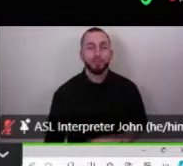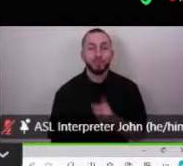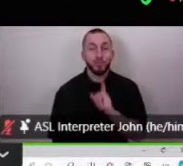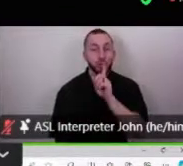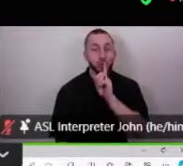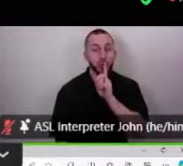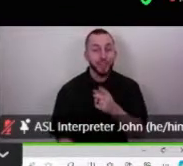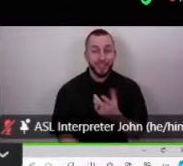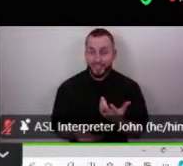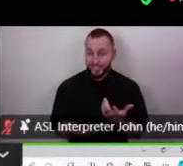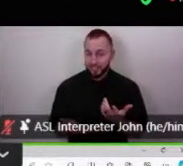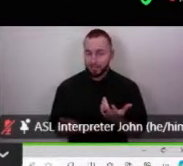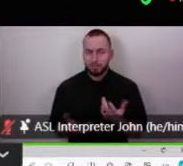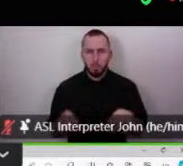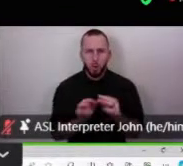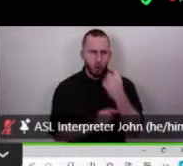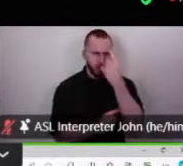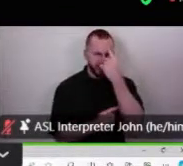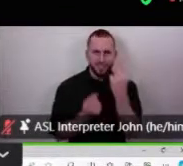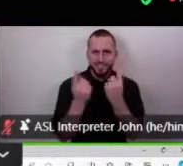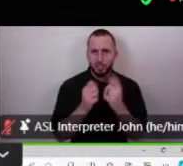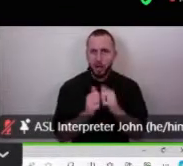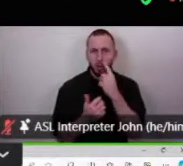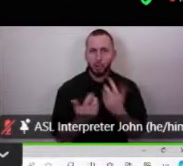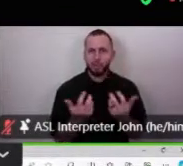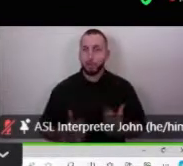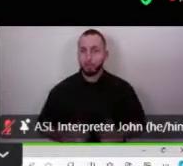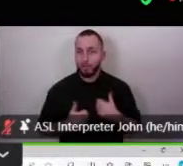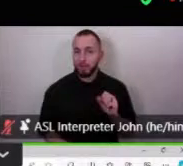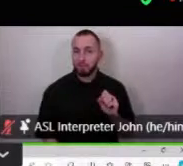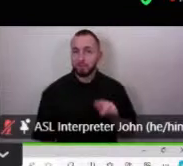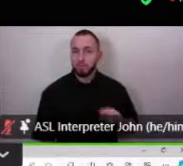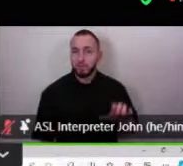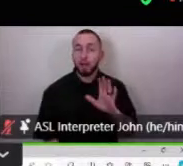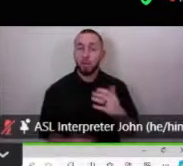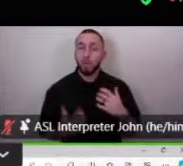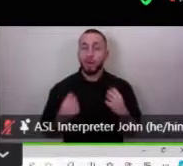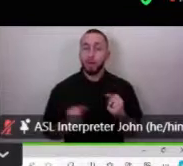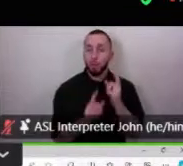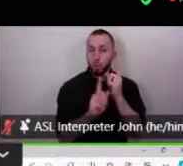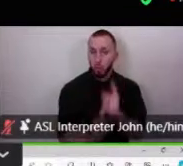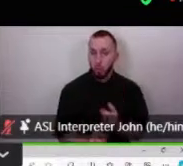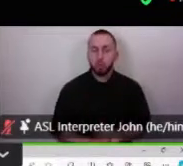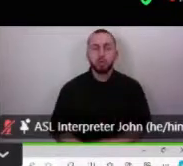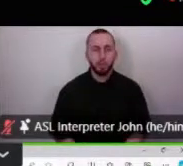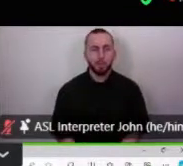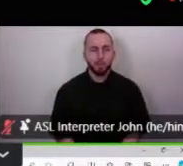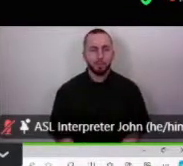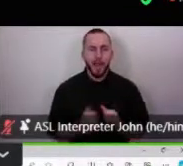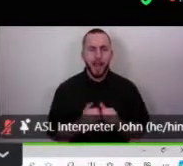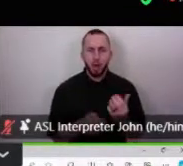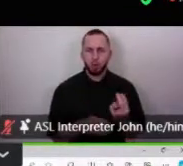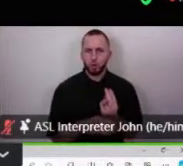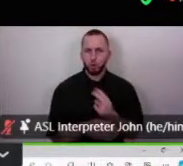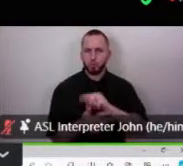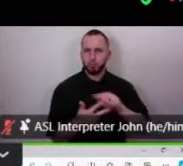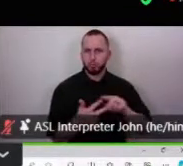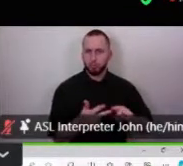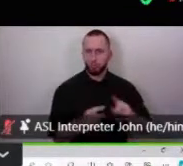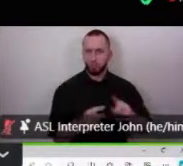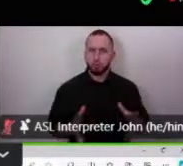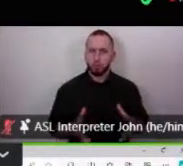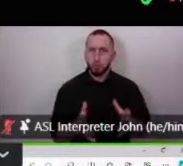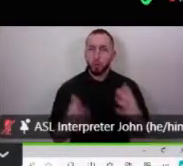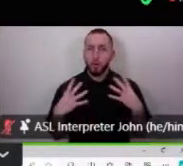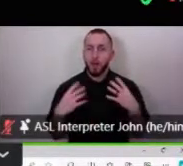is thinking about how they fit into your lifestyle and your health goals, and how you can use them to promote your health goals and